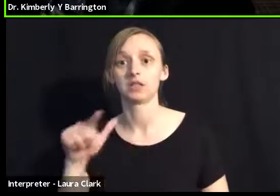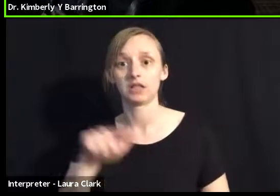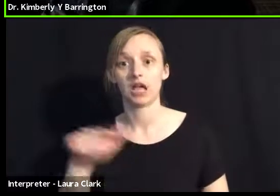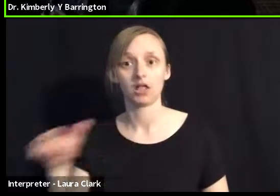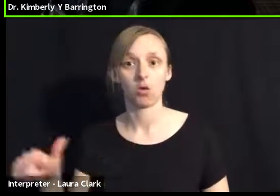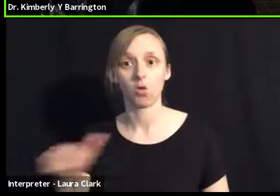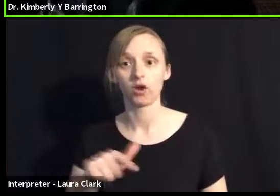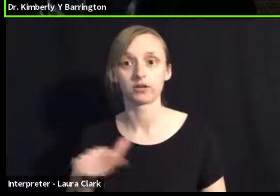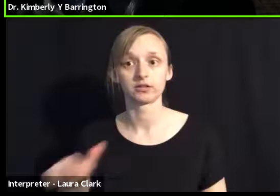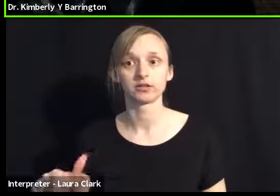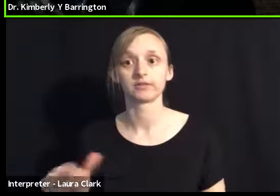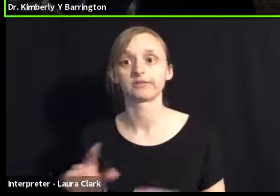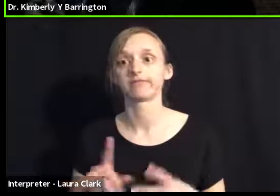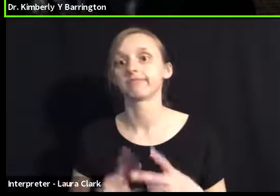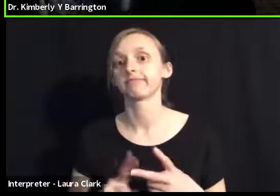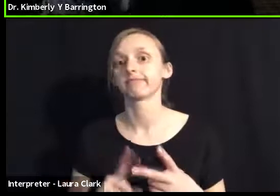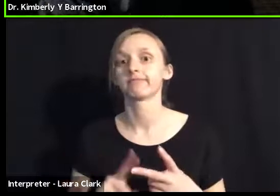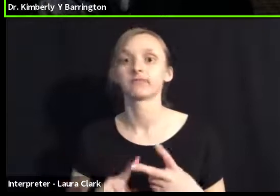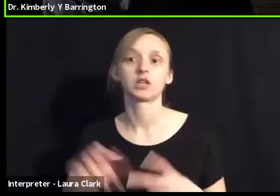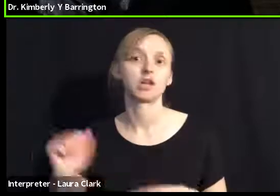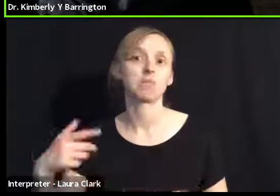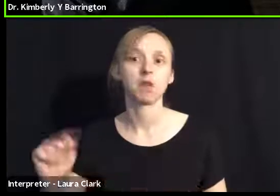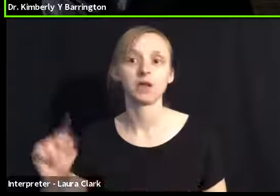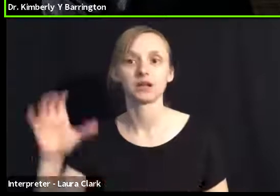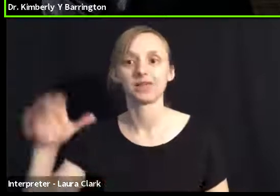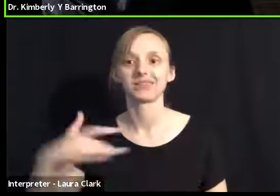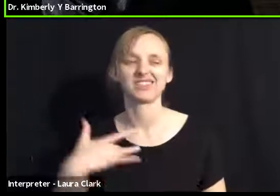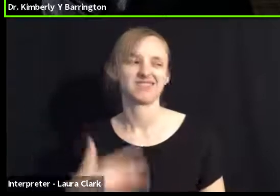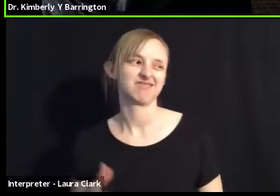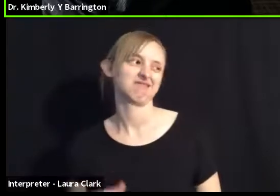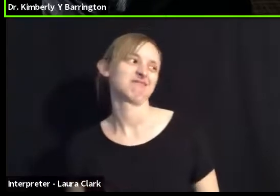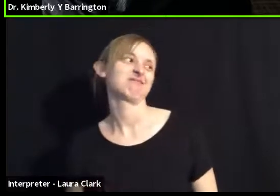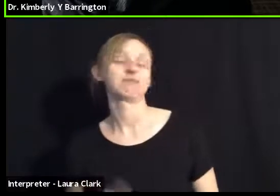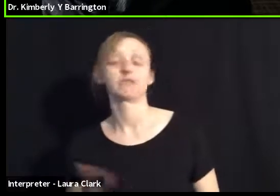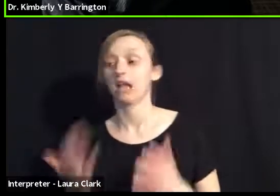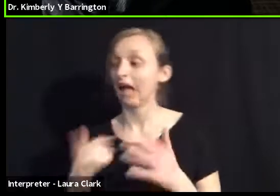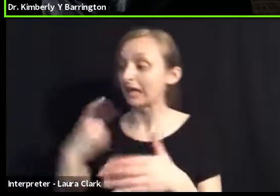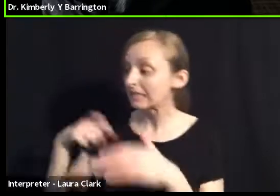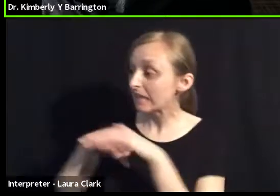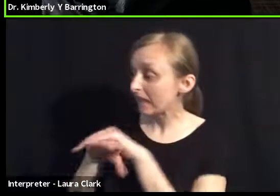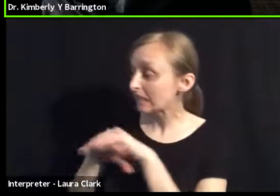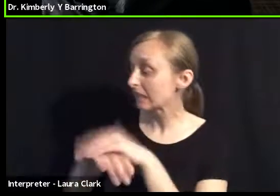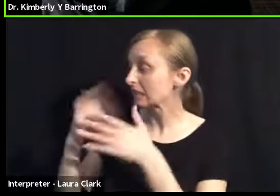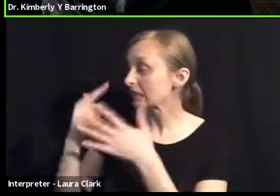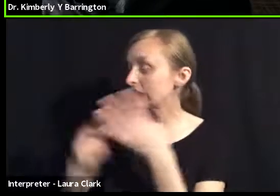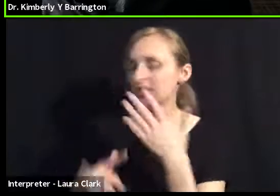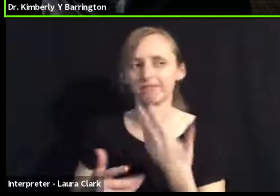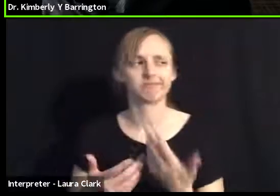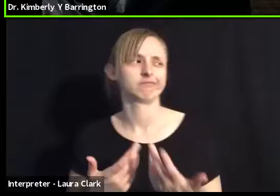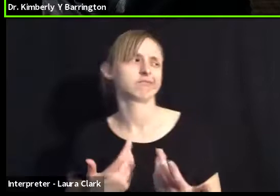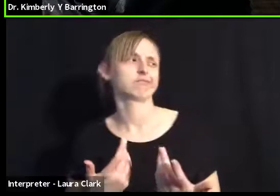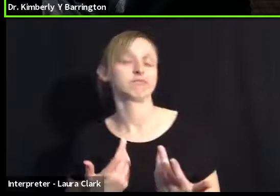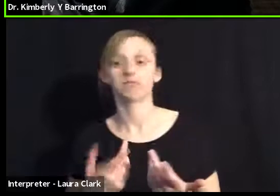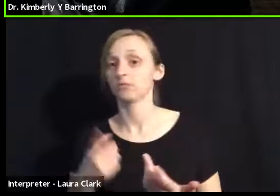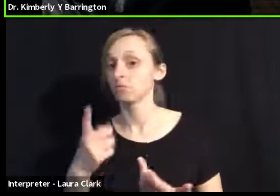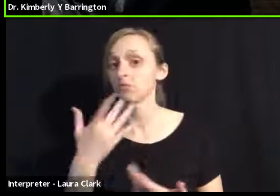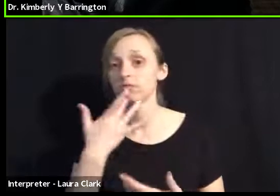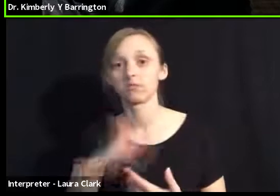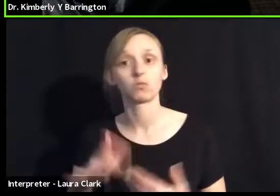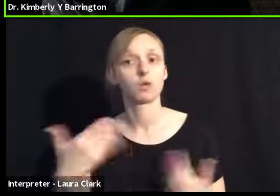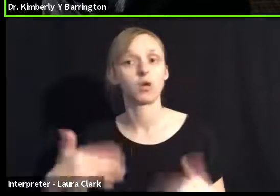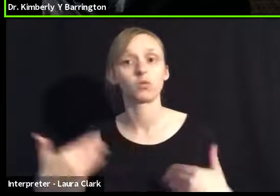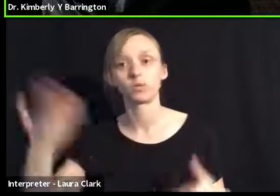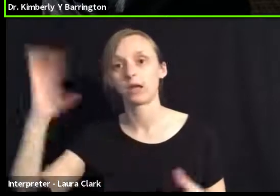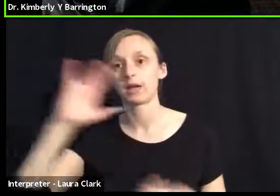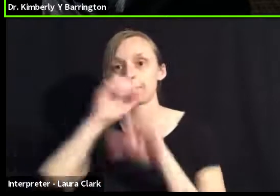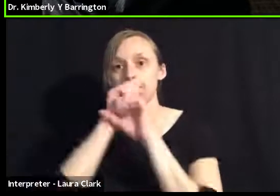landlord or an apartment complex. And again, God has truly blessed you